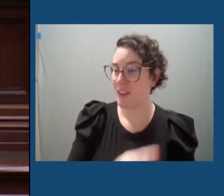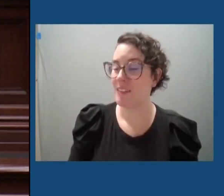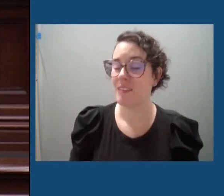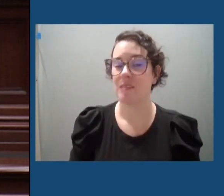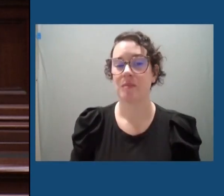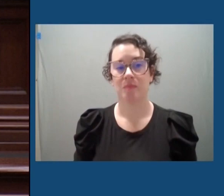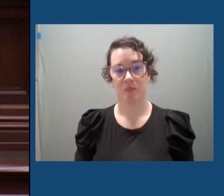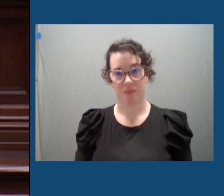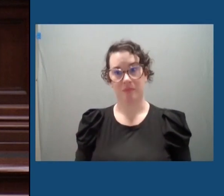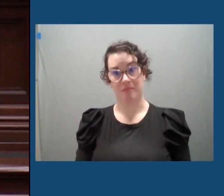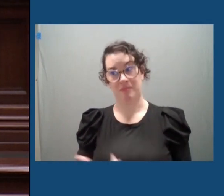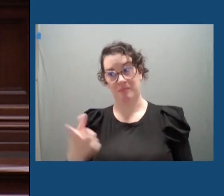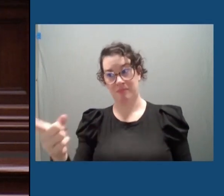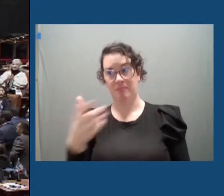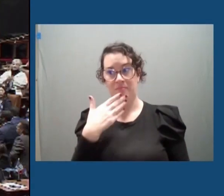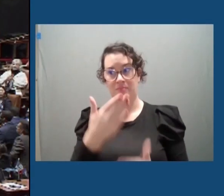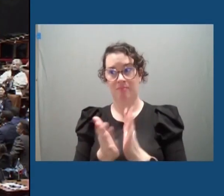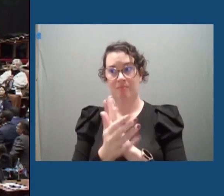good, I've had them.